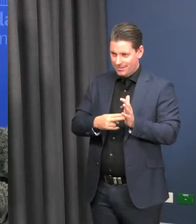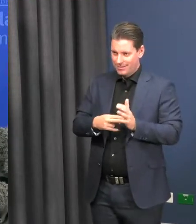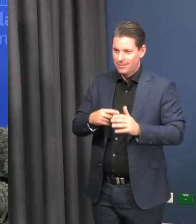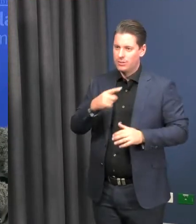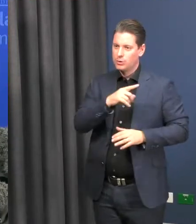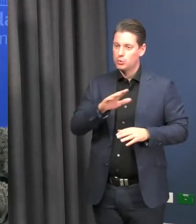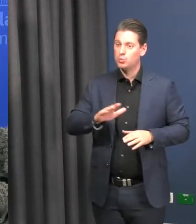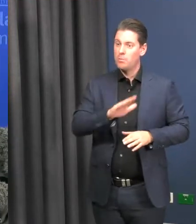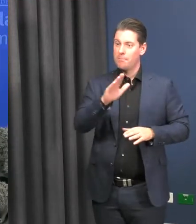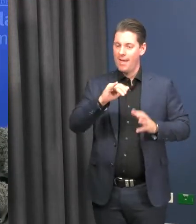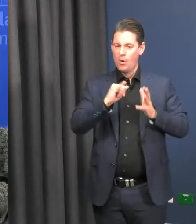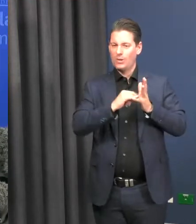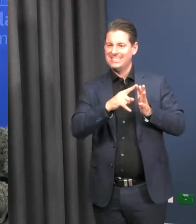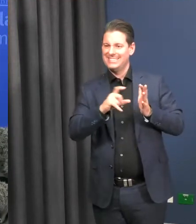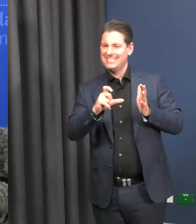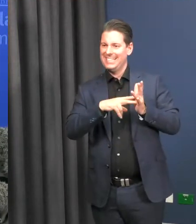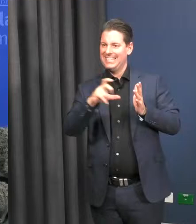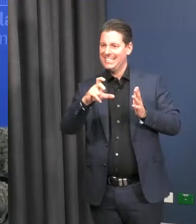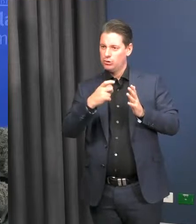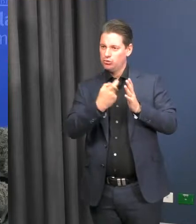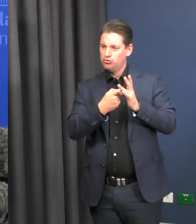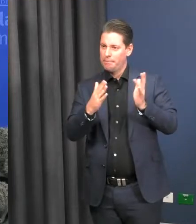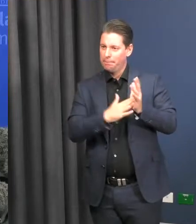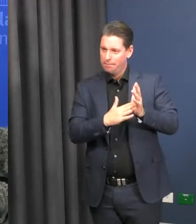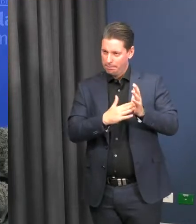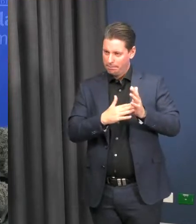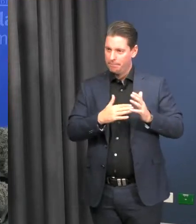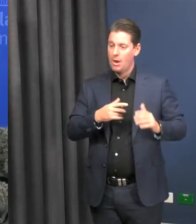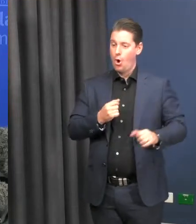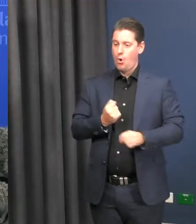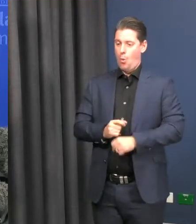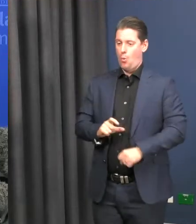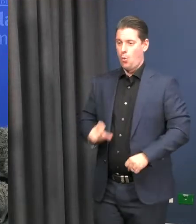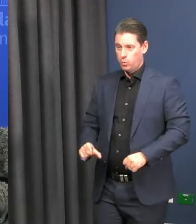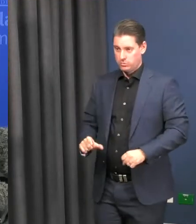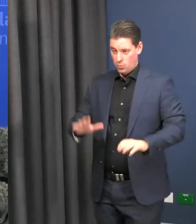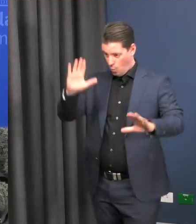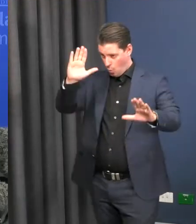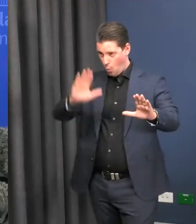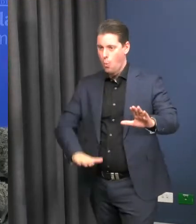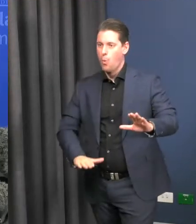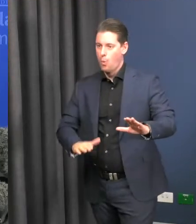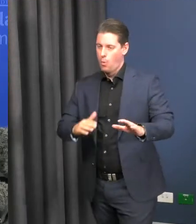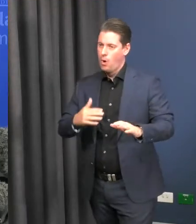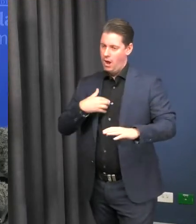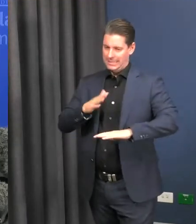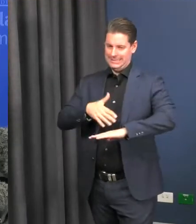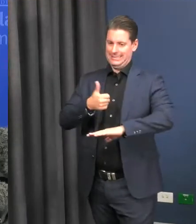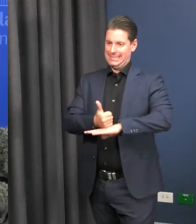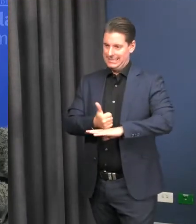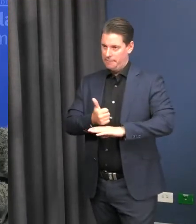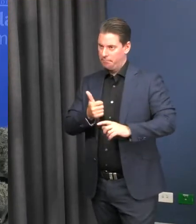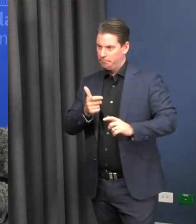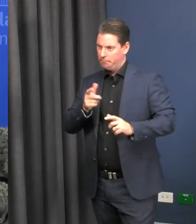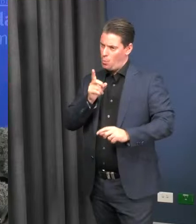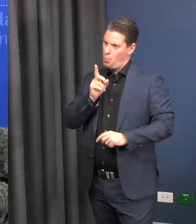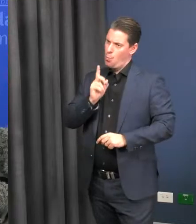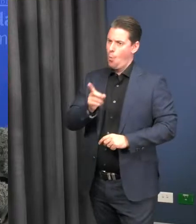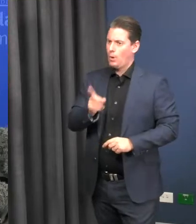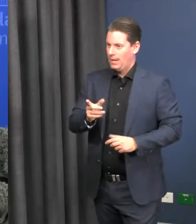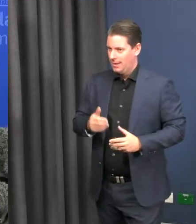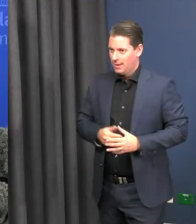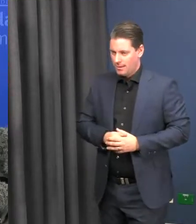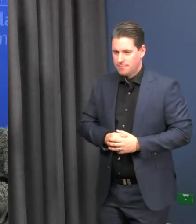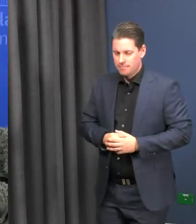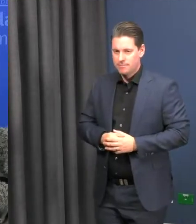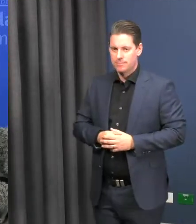the Gold Coast. And I'll consider putting further declarations in as required as this event evolves. These declarations were put